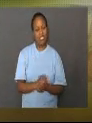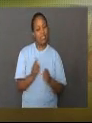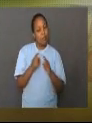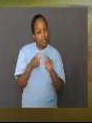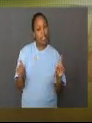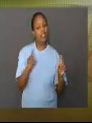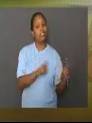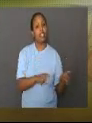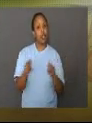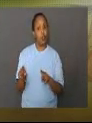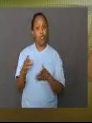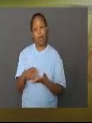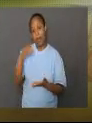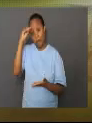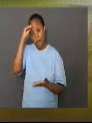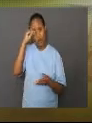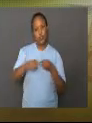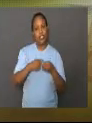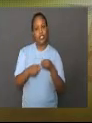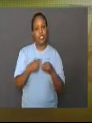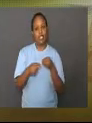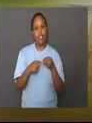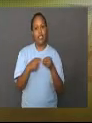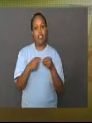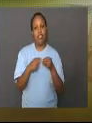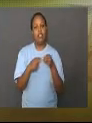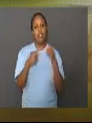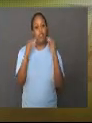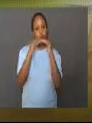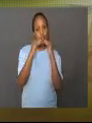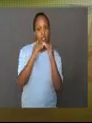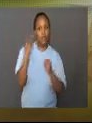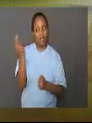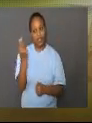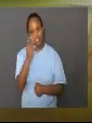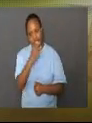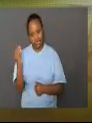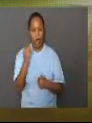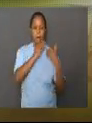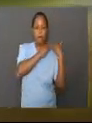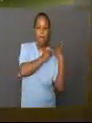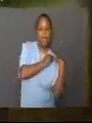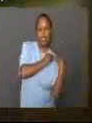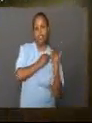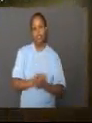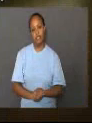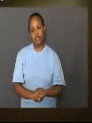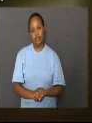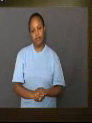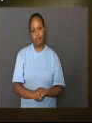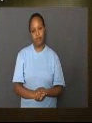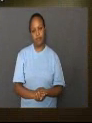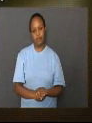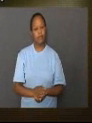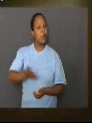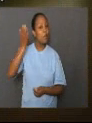Specifically, we will learn about the equity of benefits and burdens. In